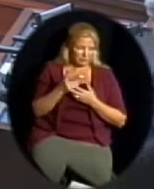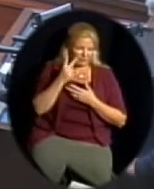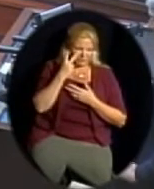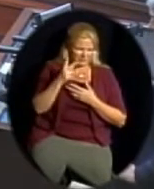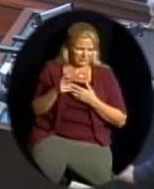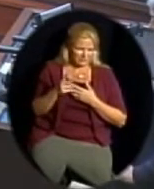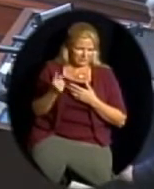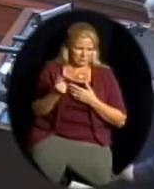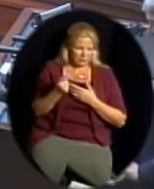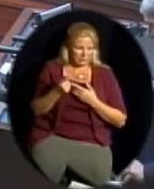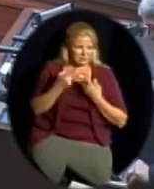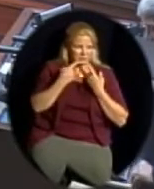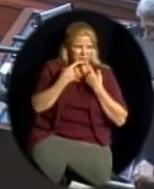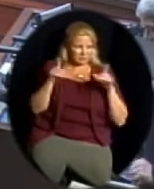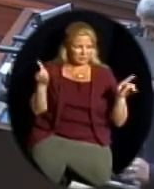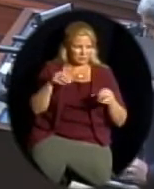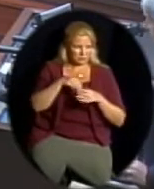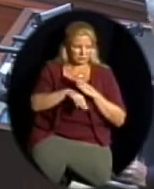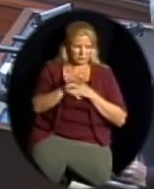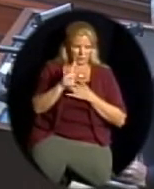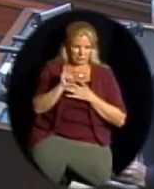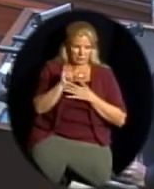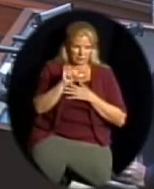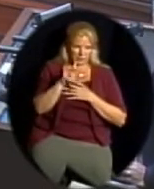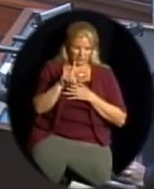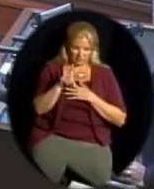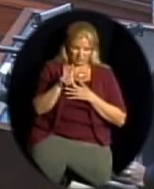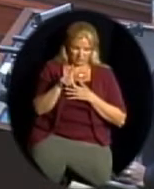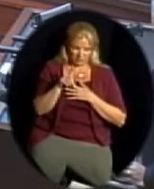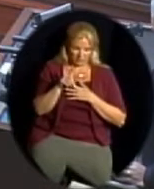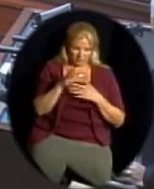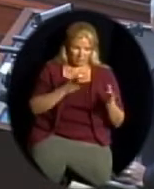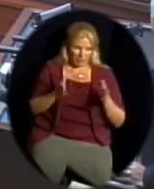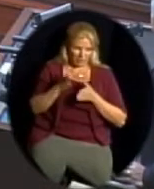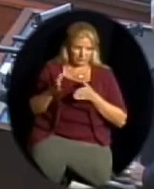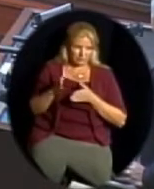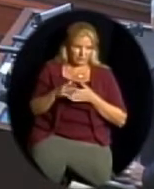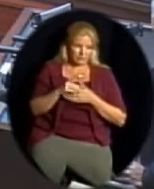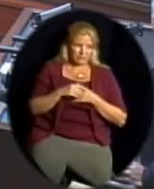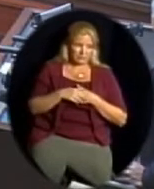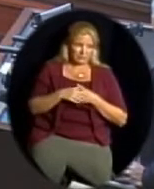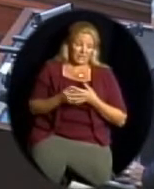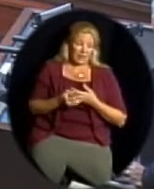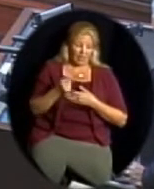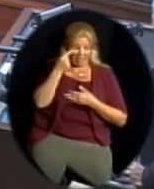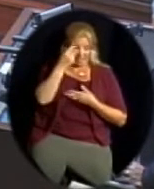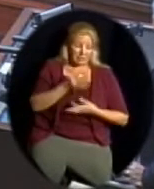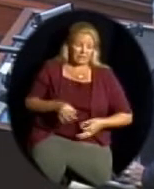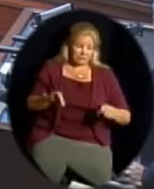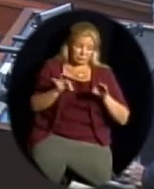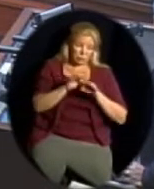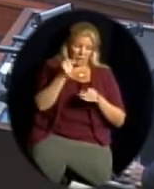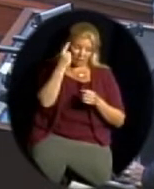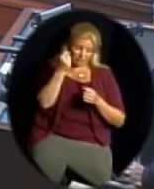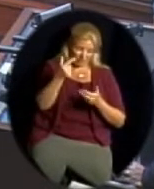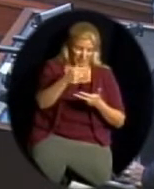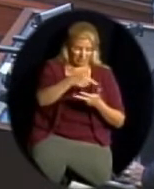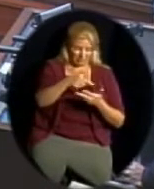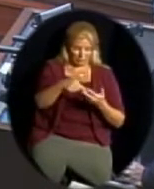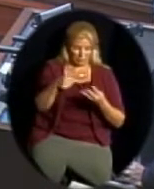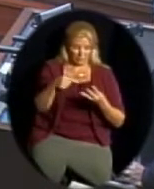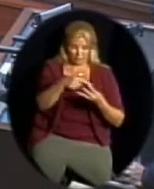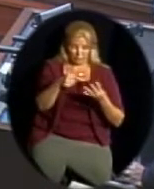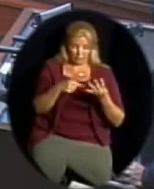think it's important to note that these 4 scenarios, or any other version of these scenarios that we may want to have a discussion on,